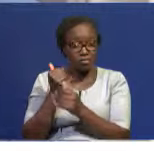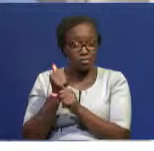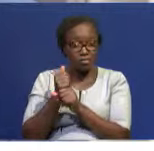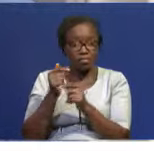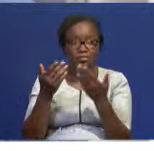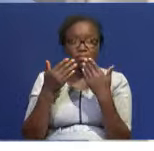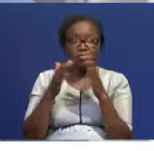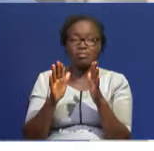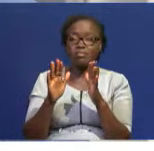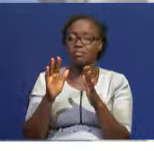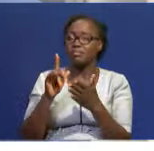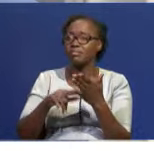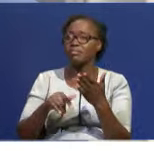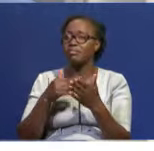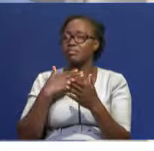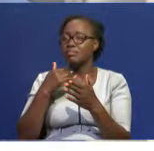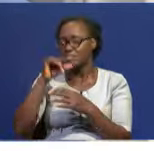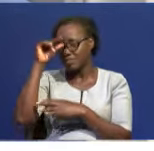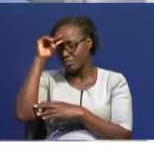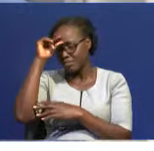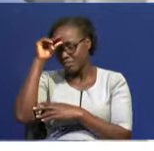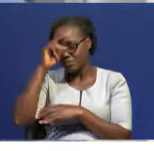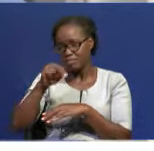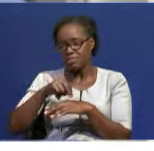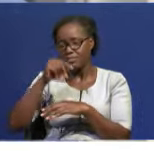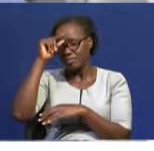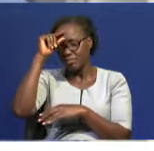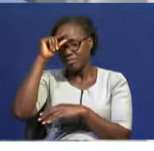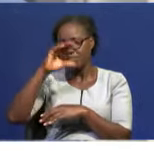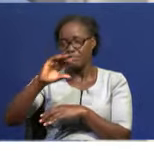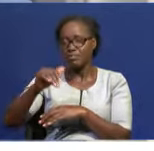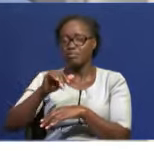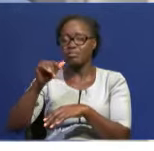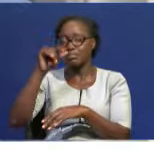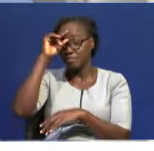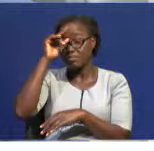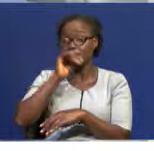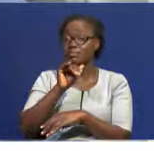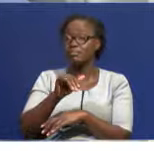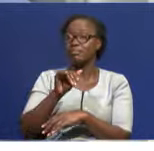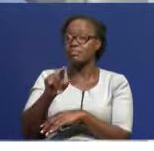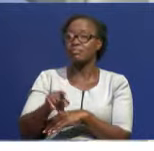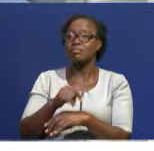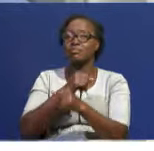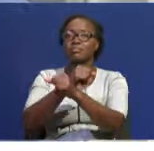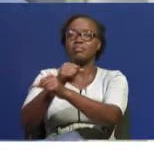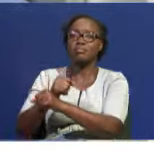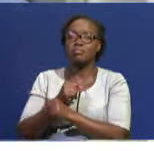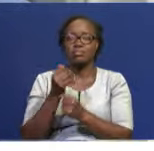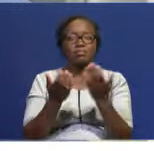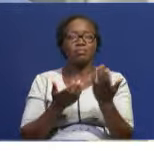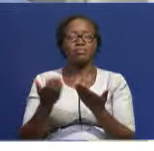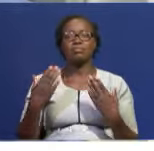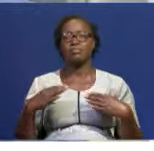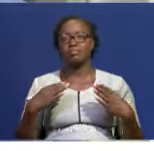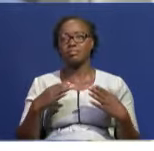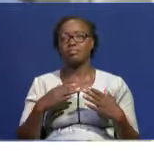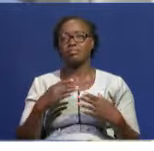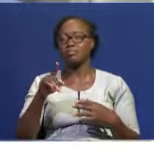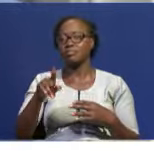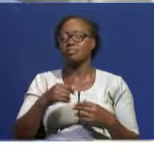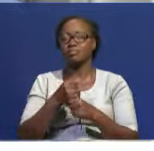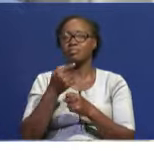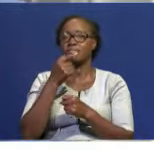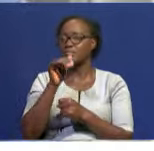that. What I will call upon our government, the national government and the county government, is that we need to protect these business people. We need to make